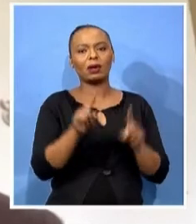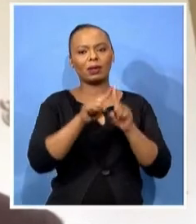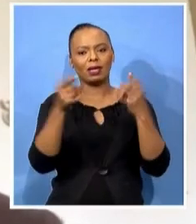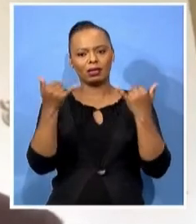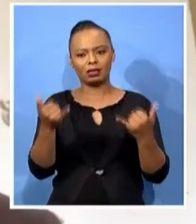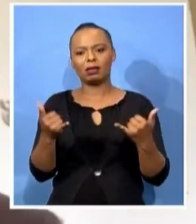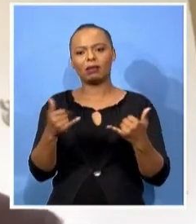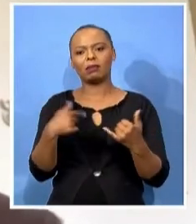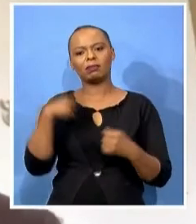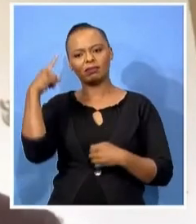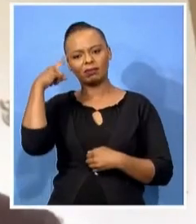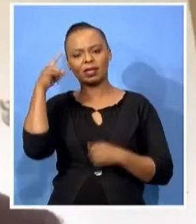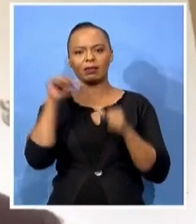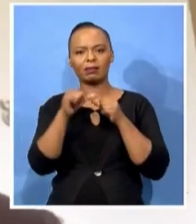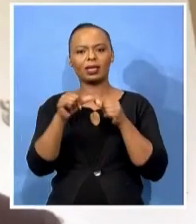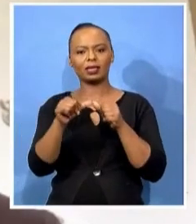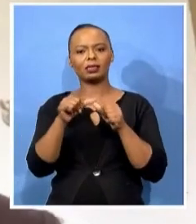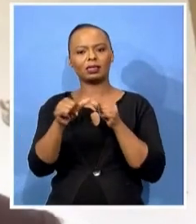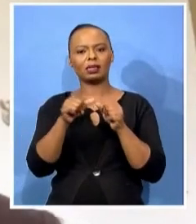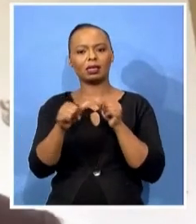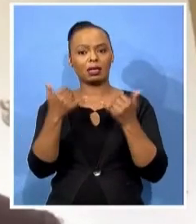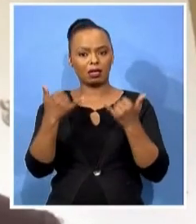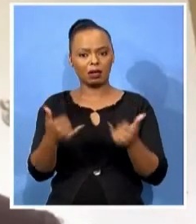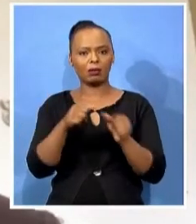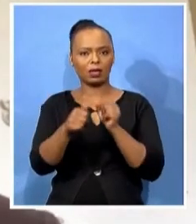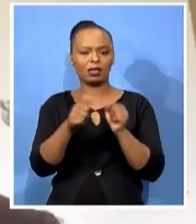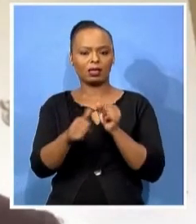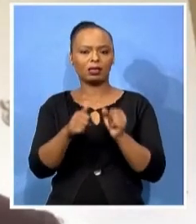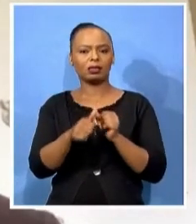can be allowed to share.